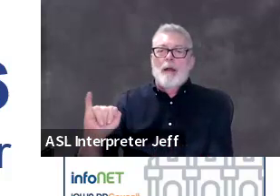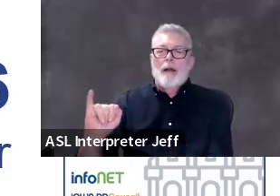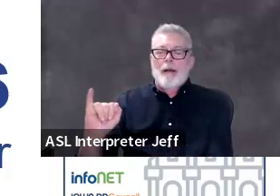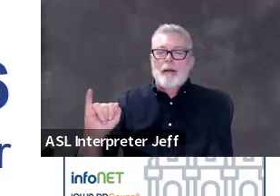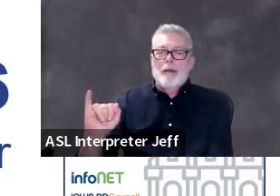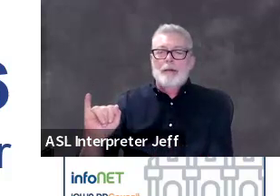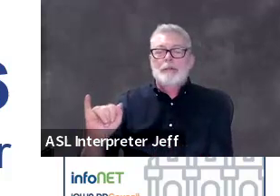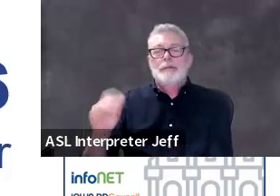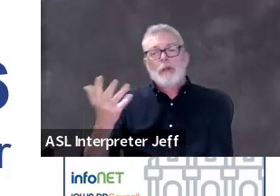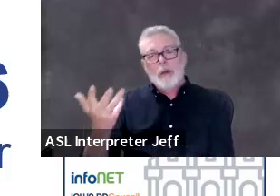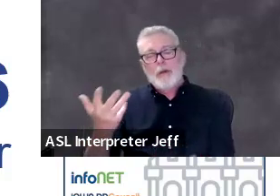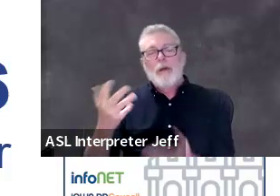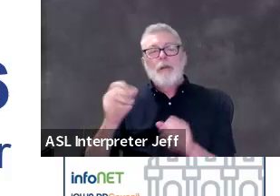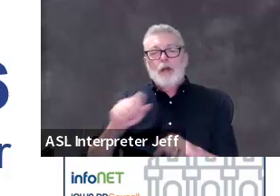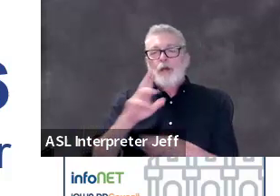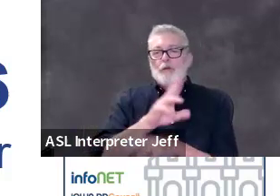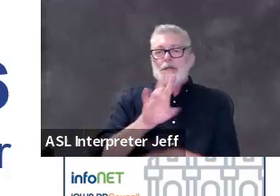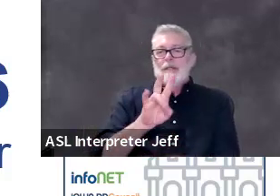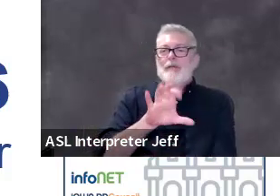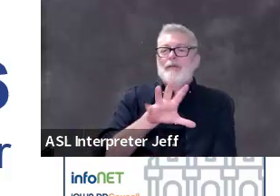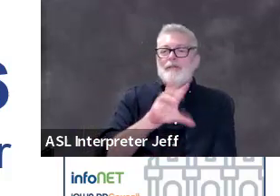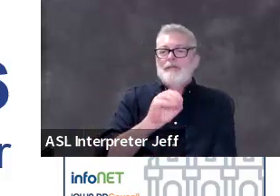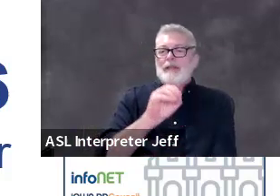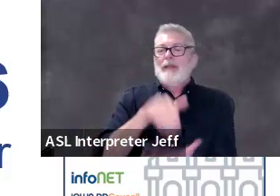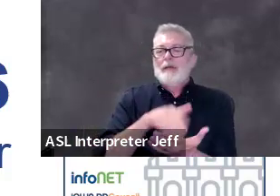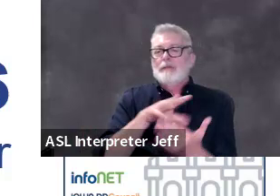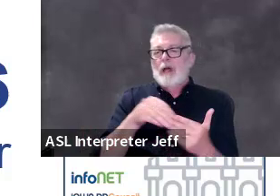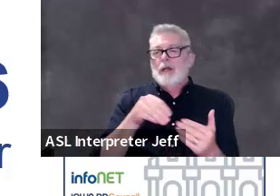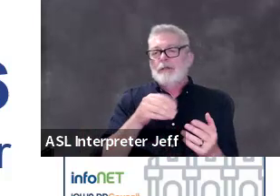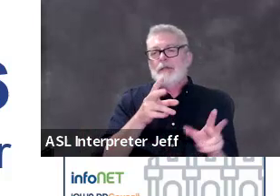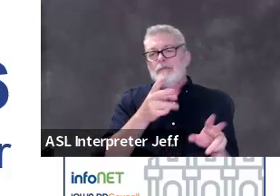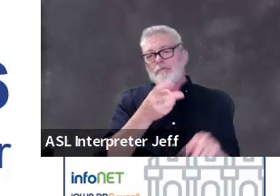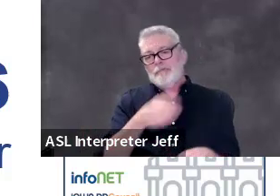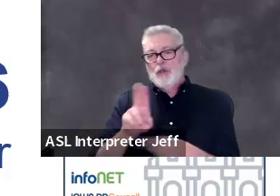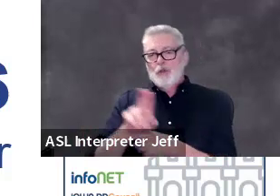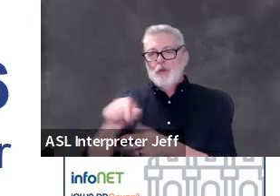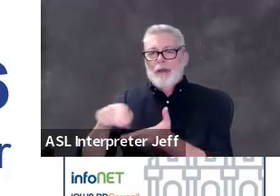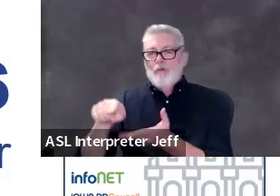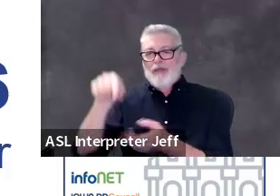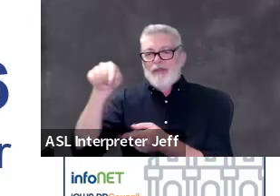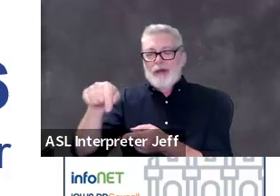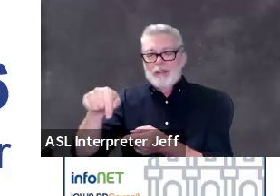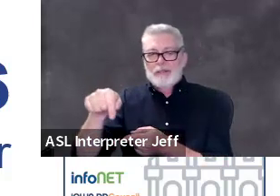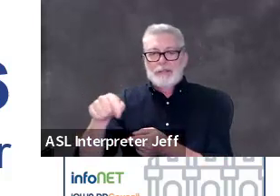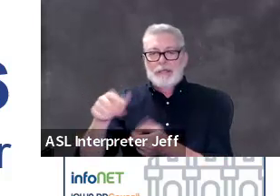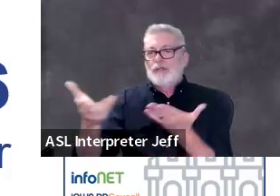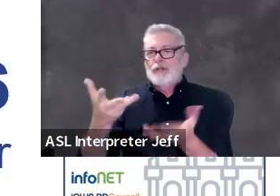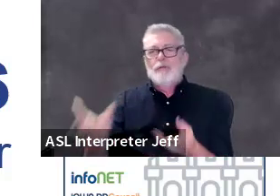So they could have taken that $750,000, used it to pay for this, and served way more